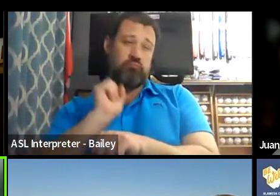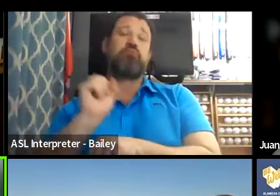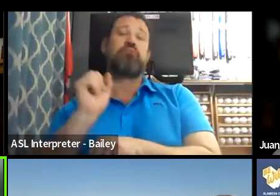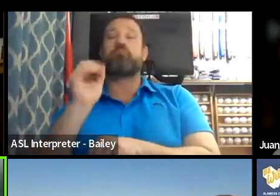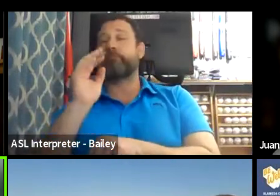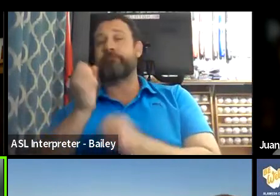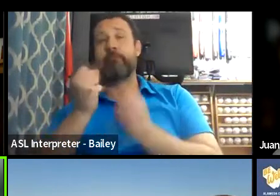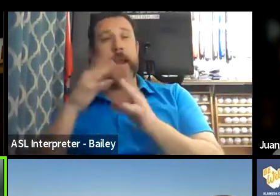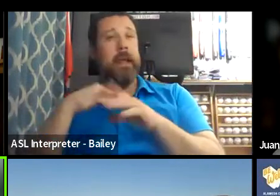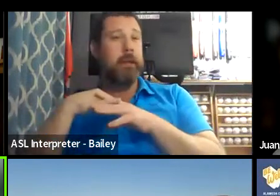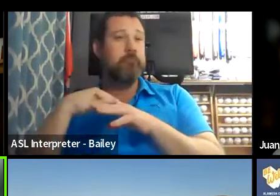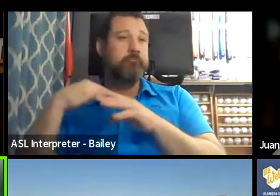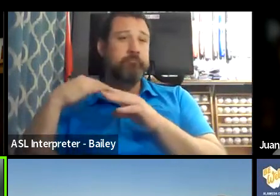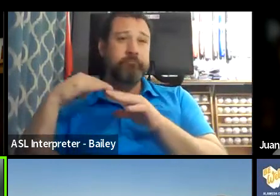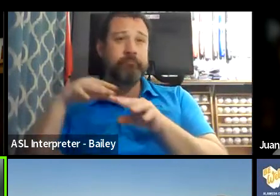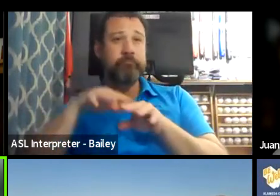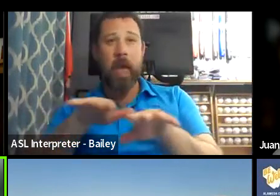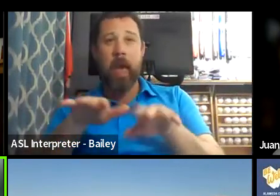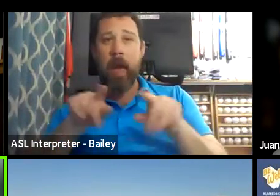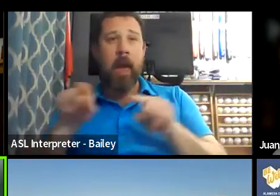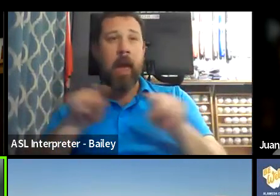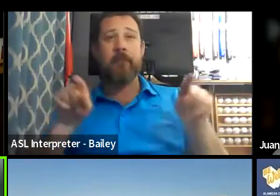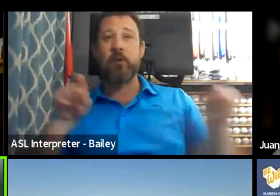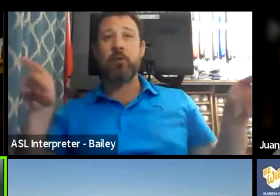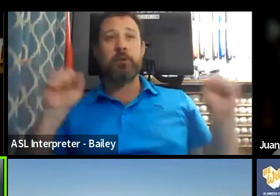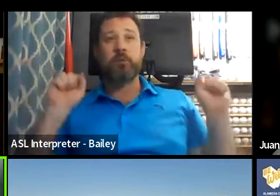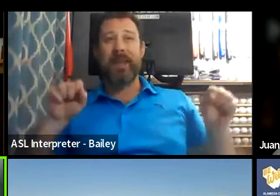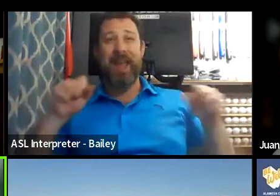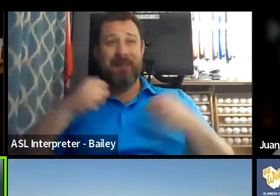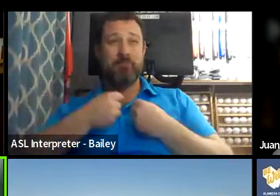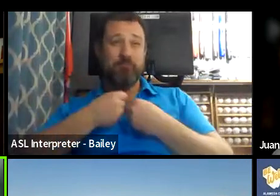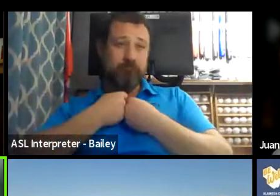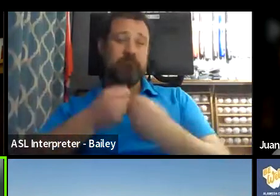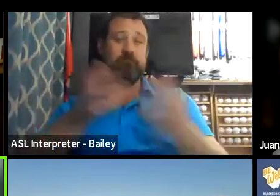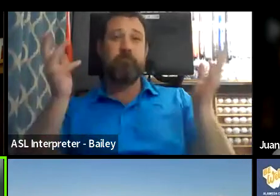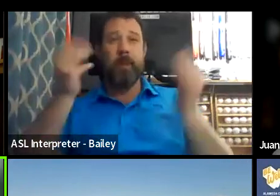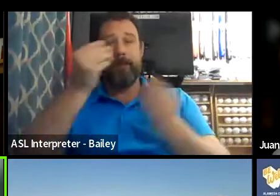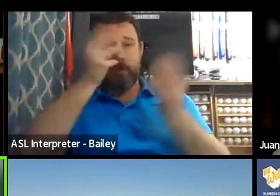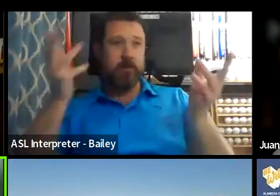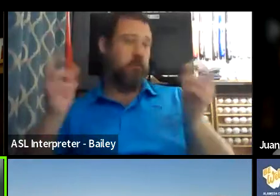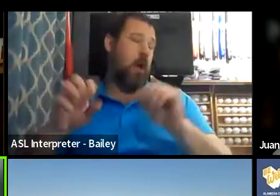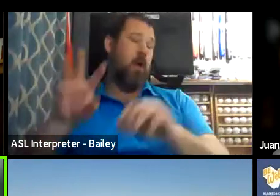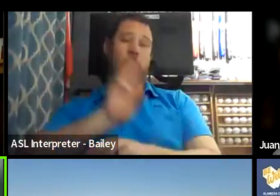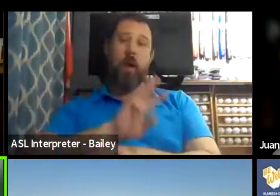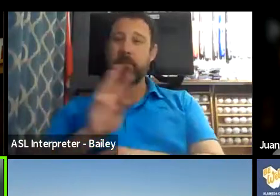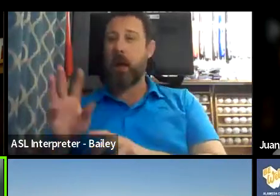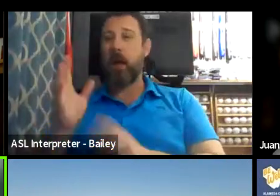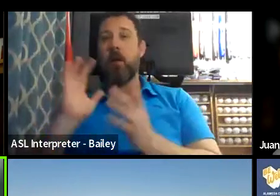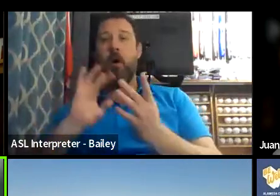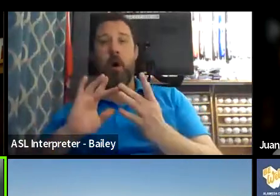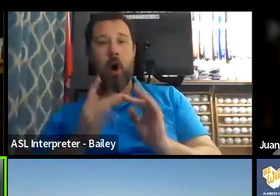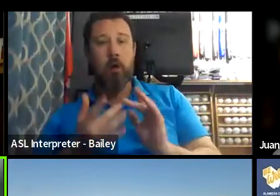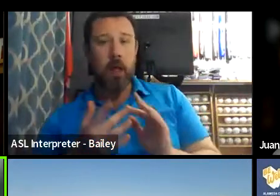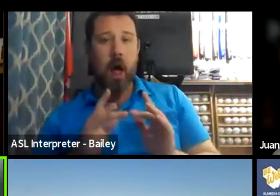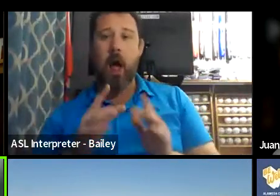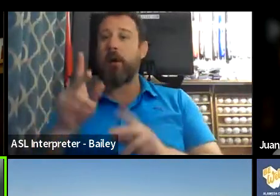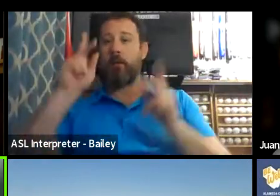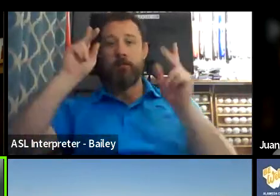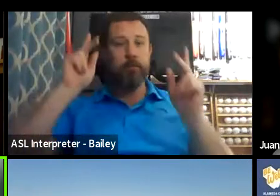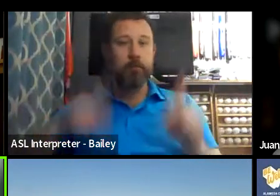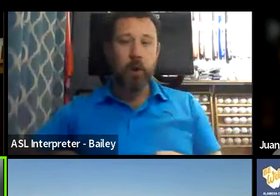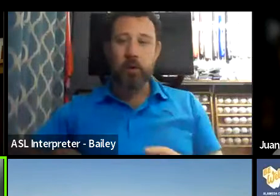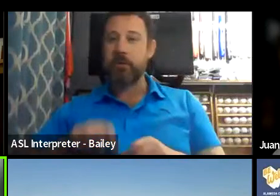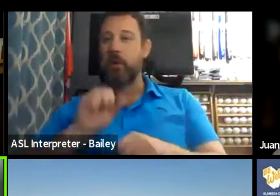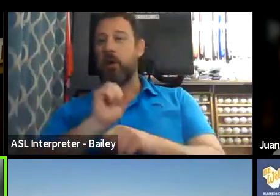many avenues as possible to try to get the information to our communities. They can do it on the website, online, they can come in person, they can work